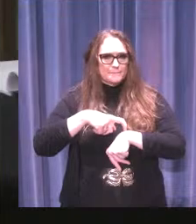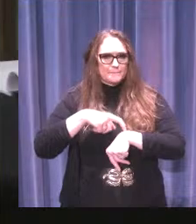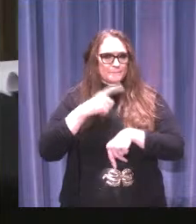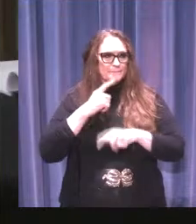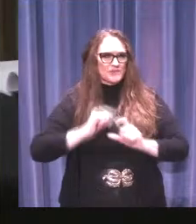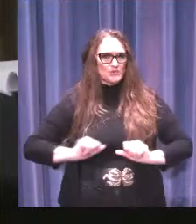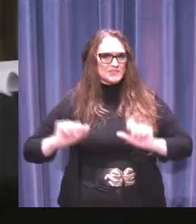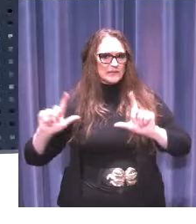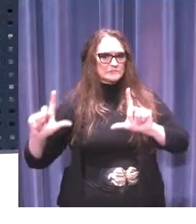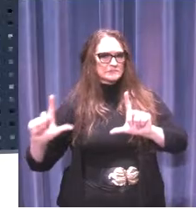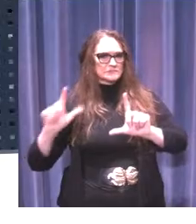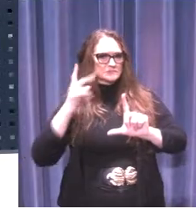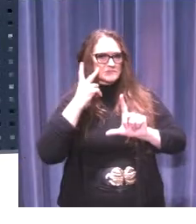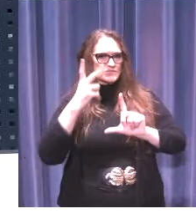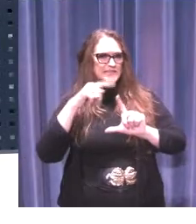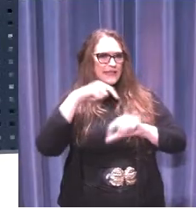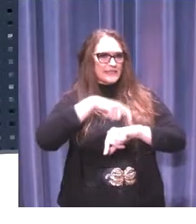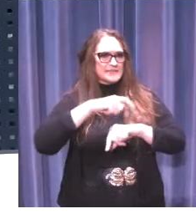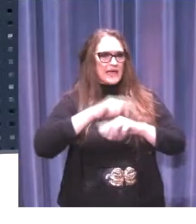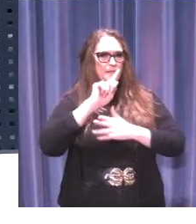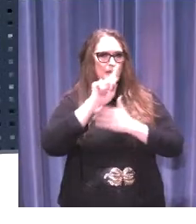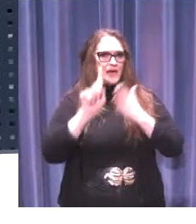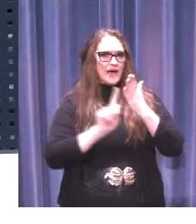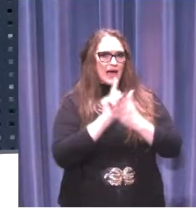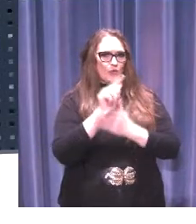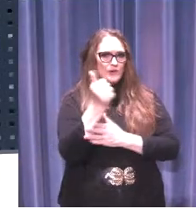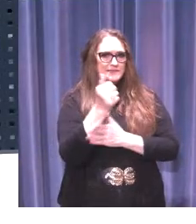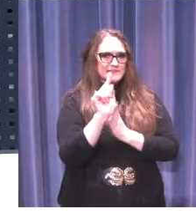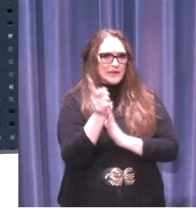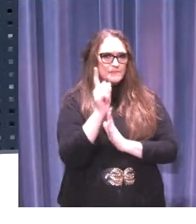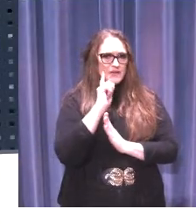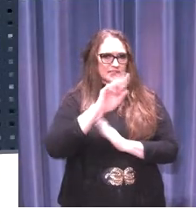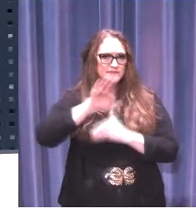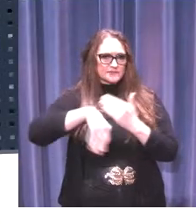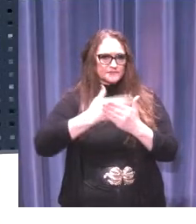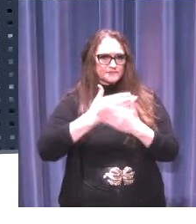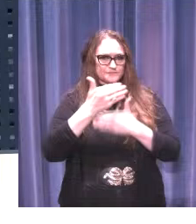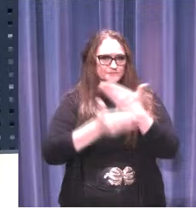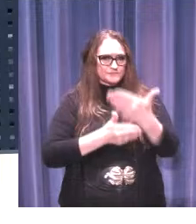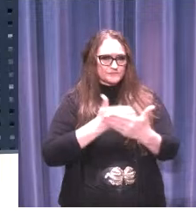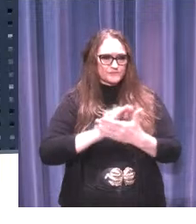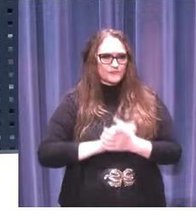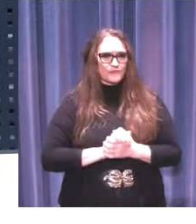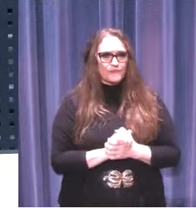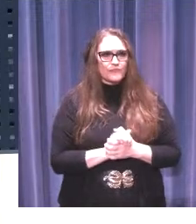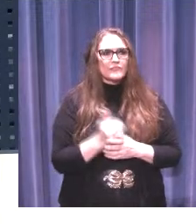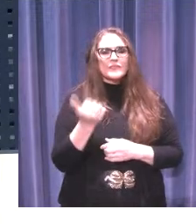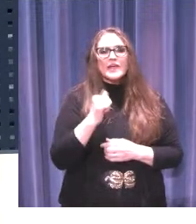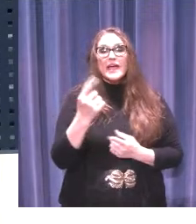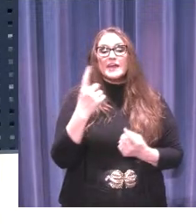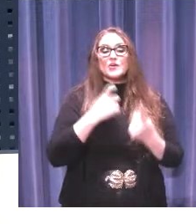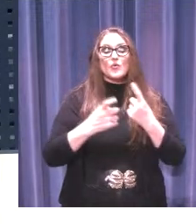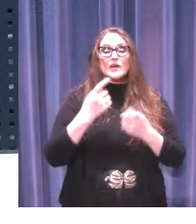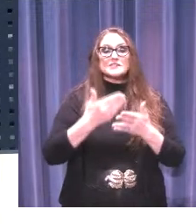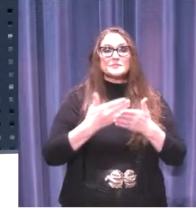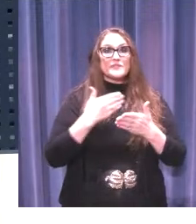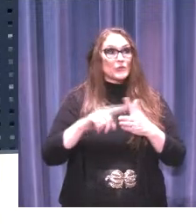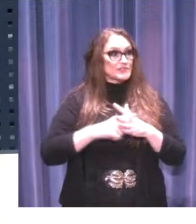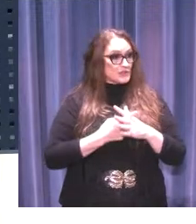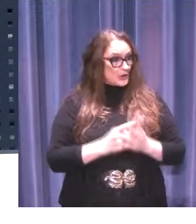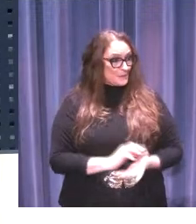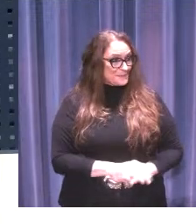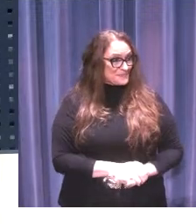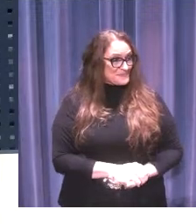kept, and we will have 1 hour and 10 minutes for the entire process. Do you have any questions for us before we start the